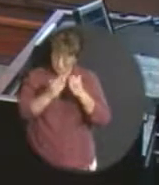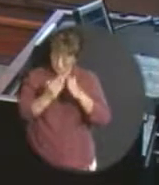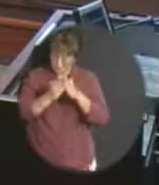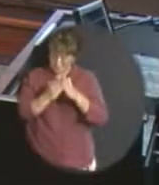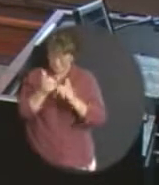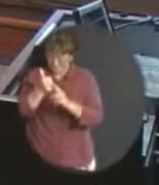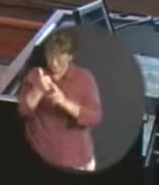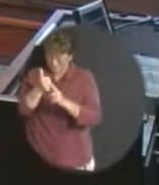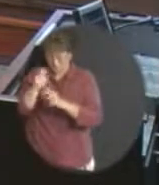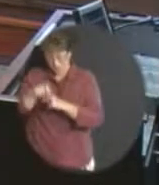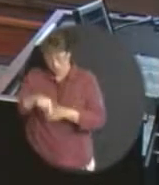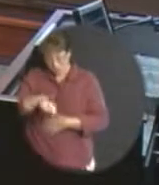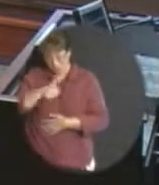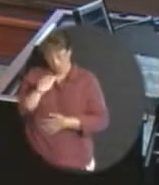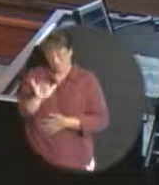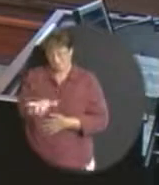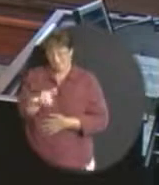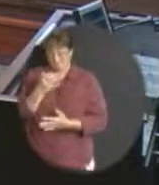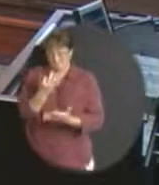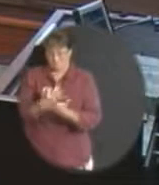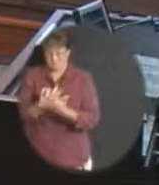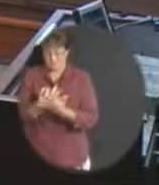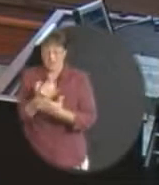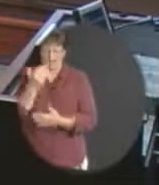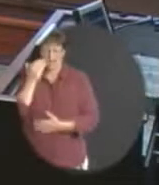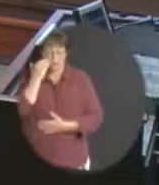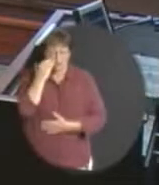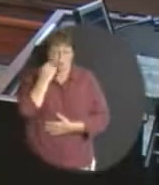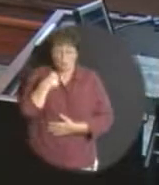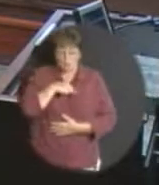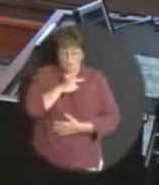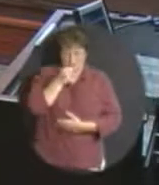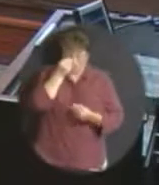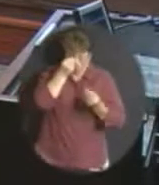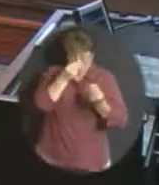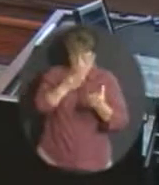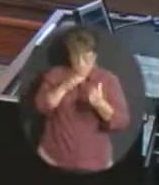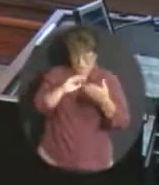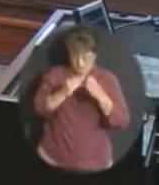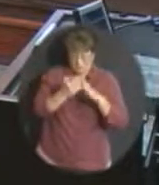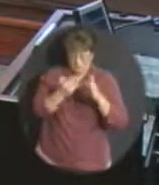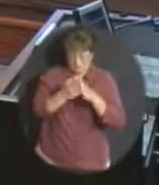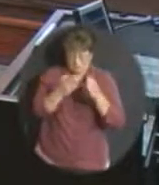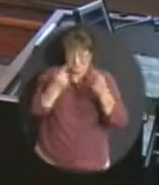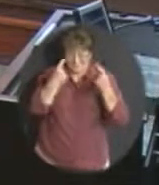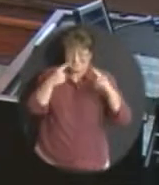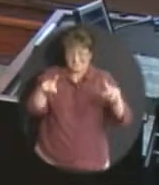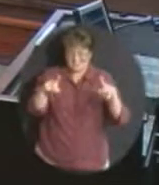that we tell the community our successes in our fall newsletter.